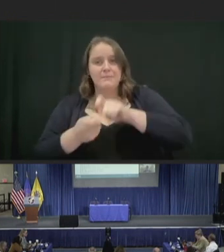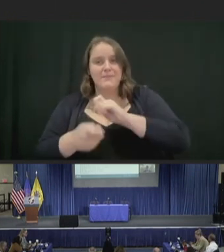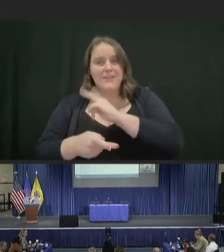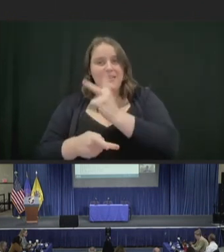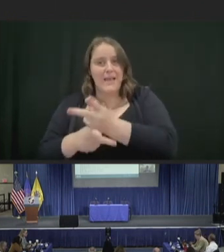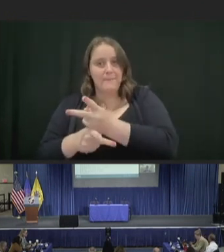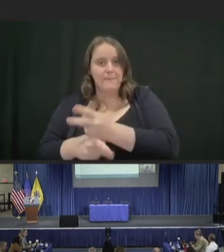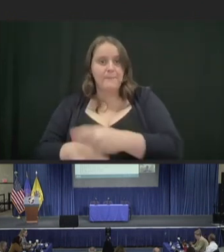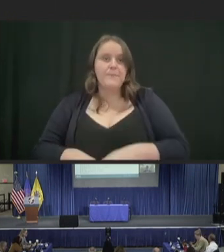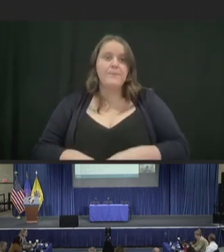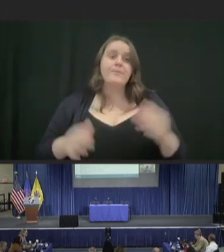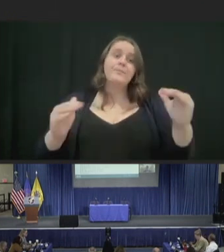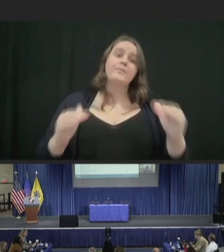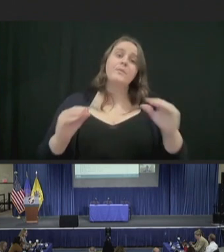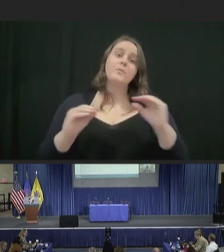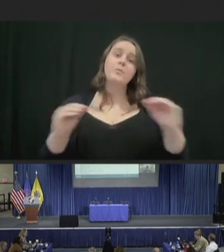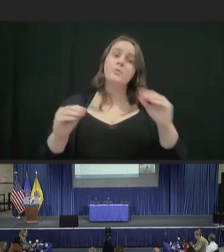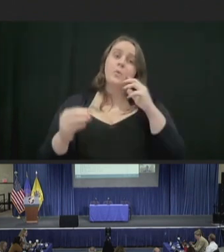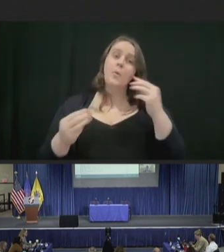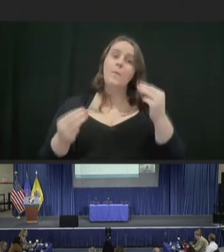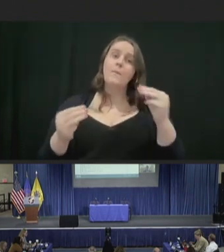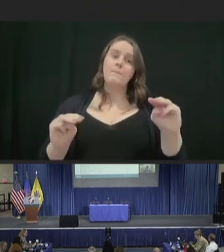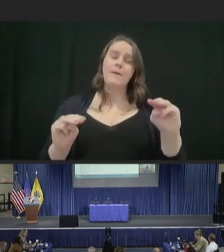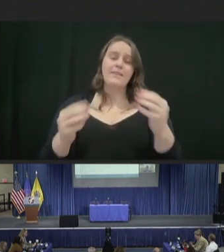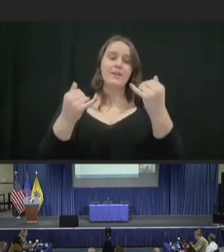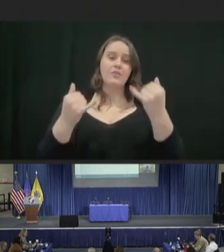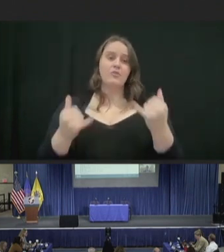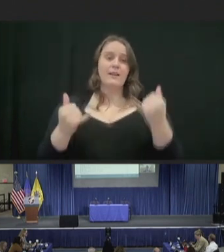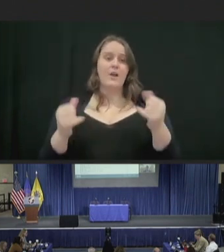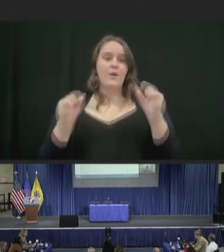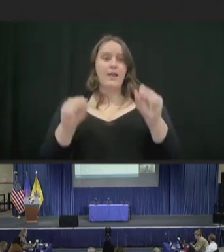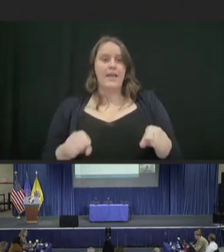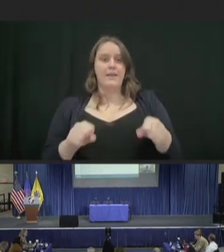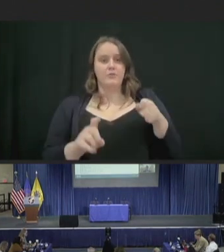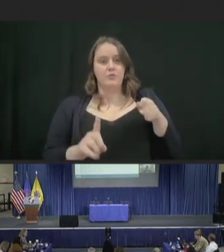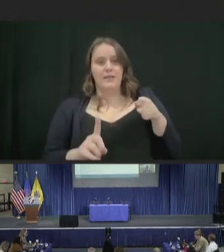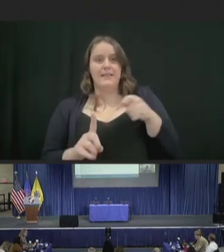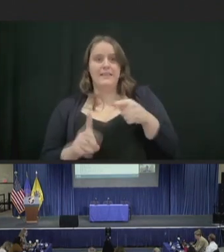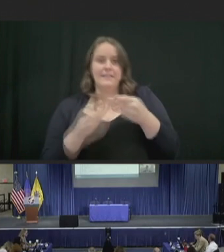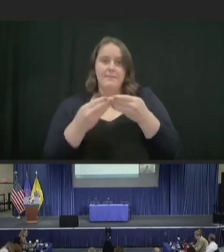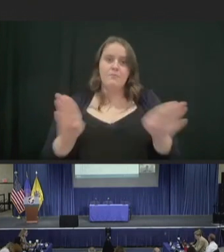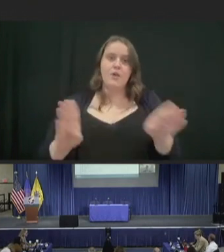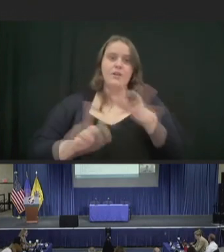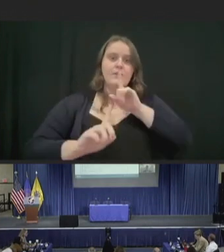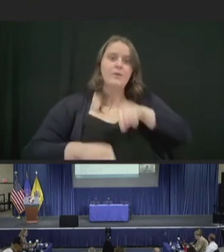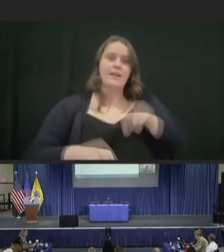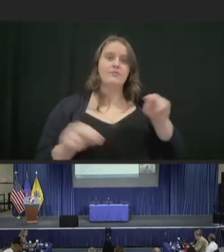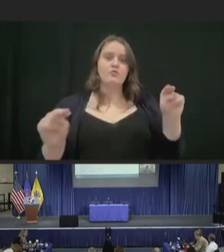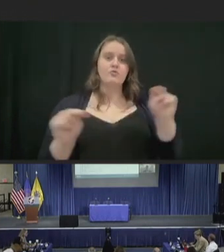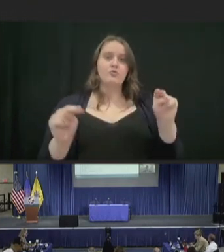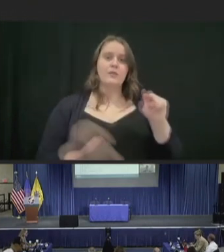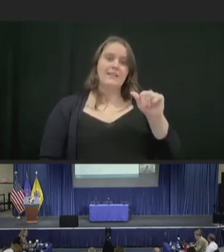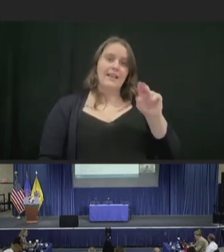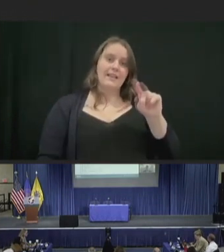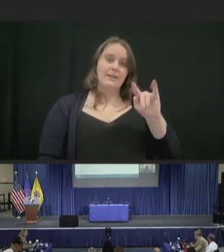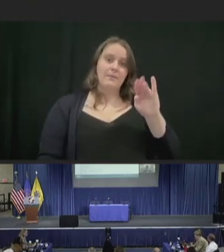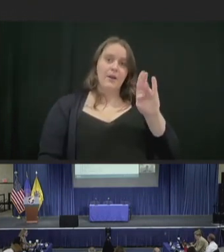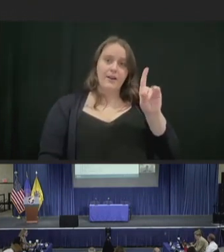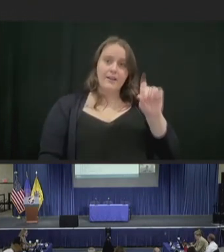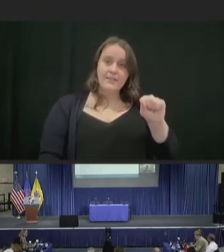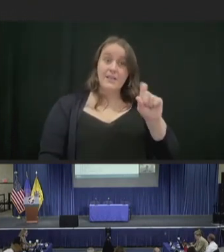exists currently to elicit broadly reactive neutralizing antibodies in humans, although this is particularly an area in